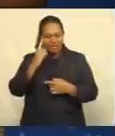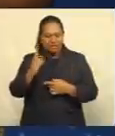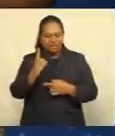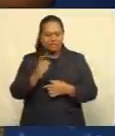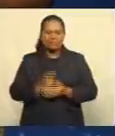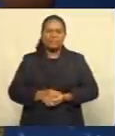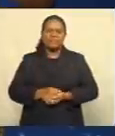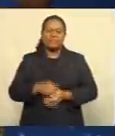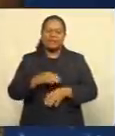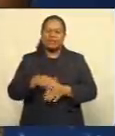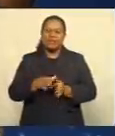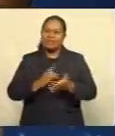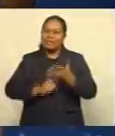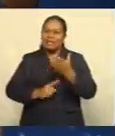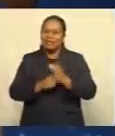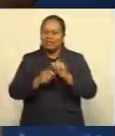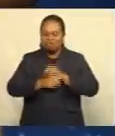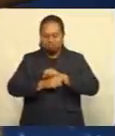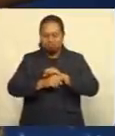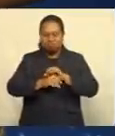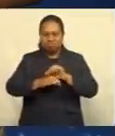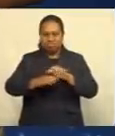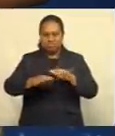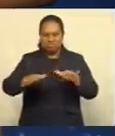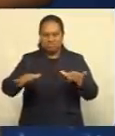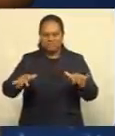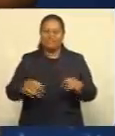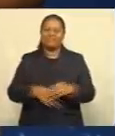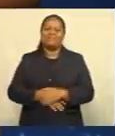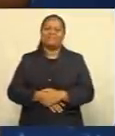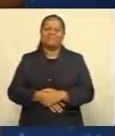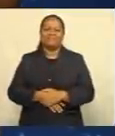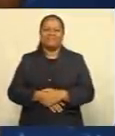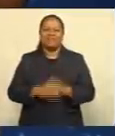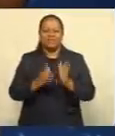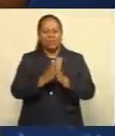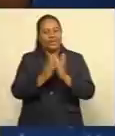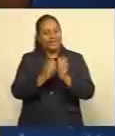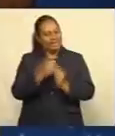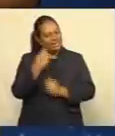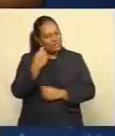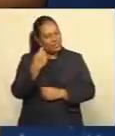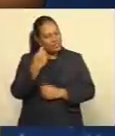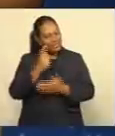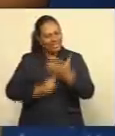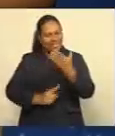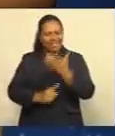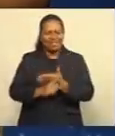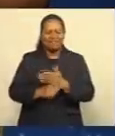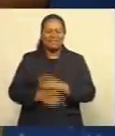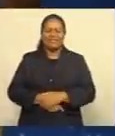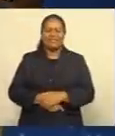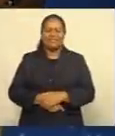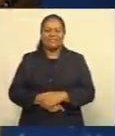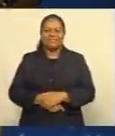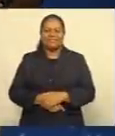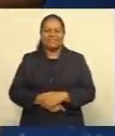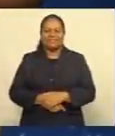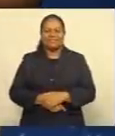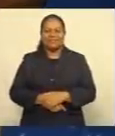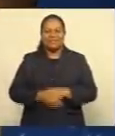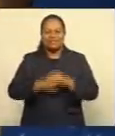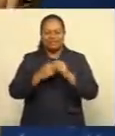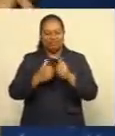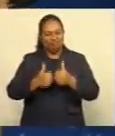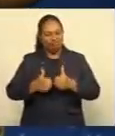sitting on the country. It's spread out beautifully. The weekend is very close, only a day away. With these amazing